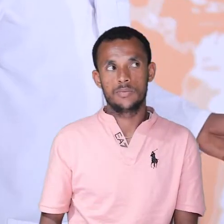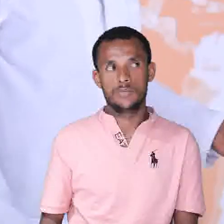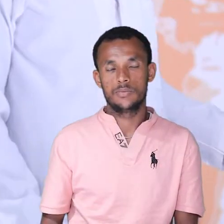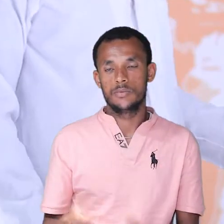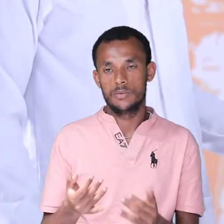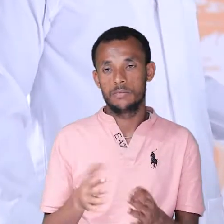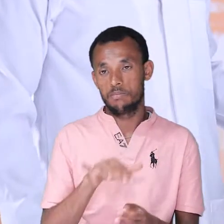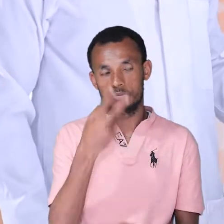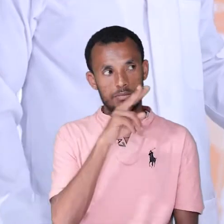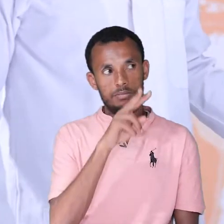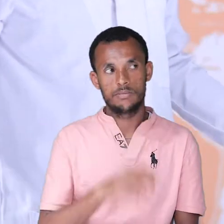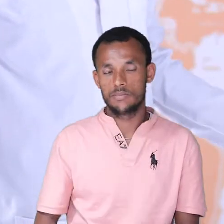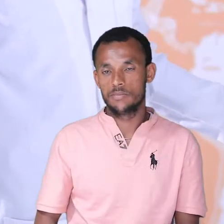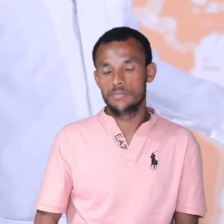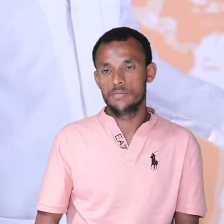Now the same as here,